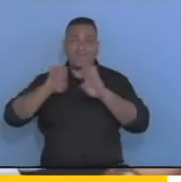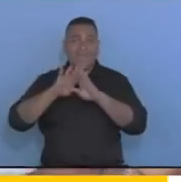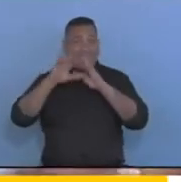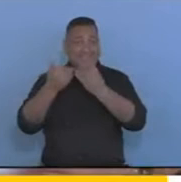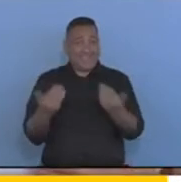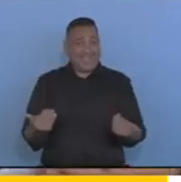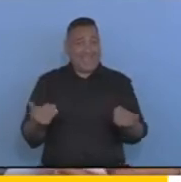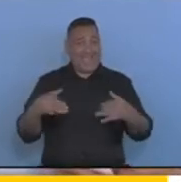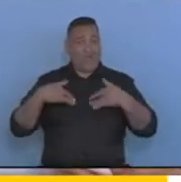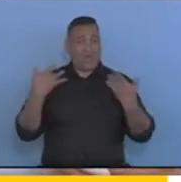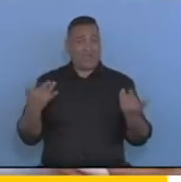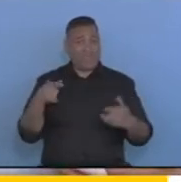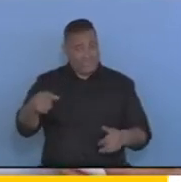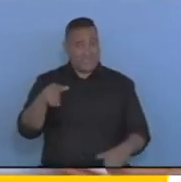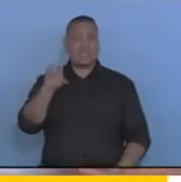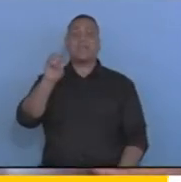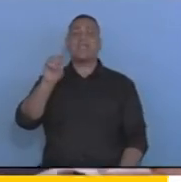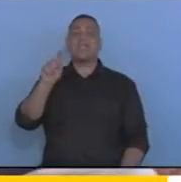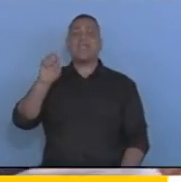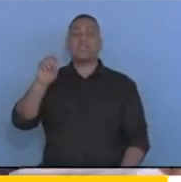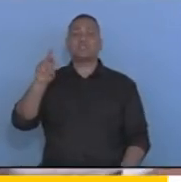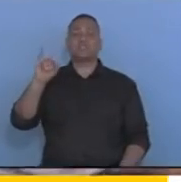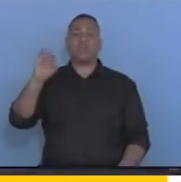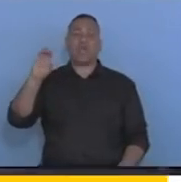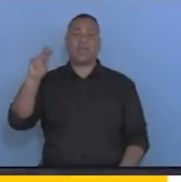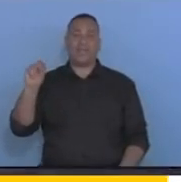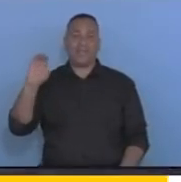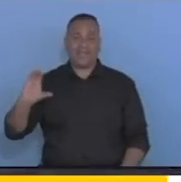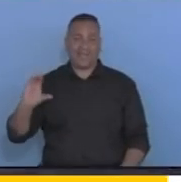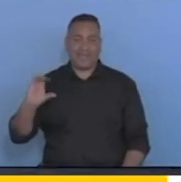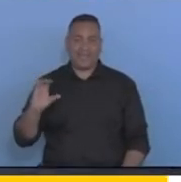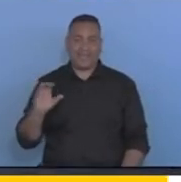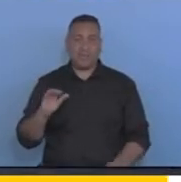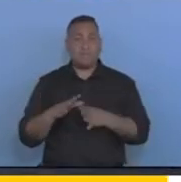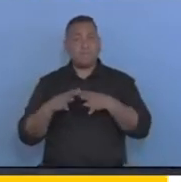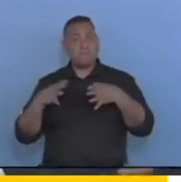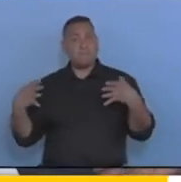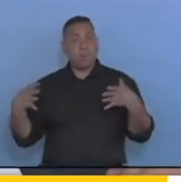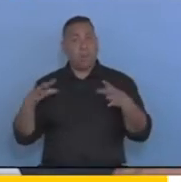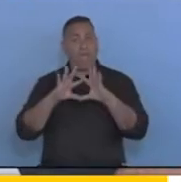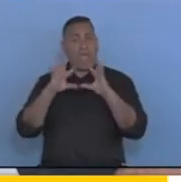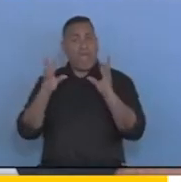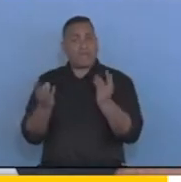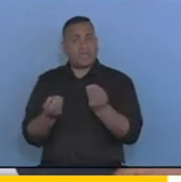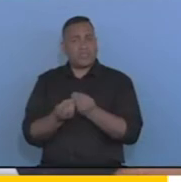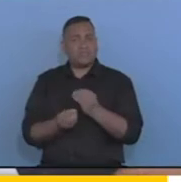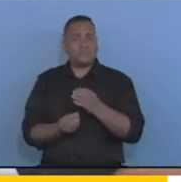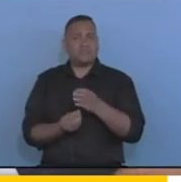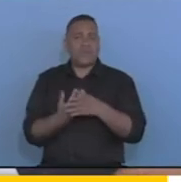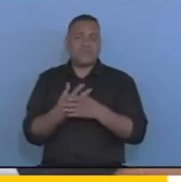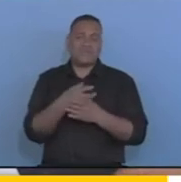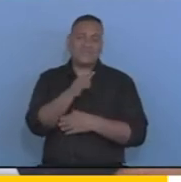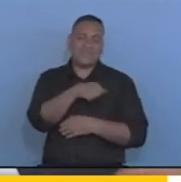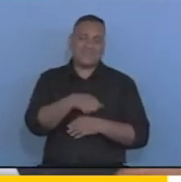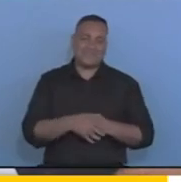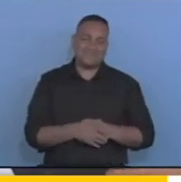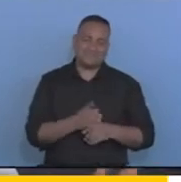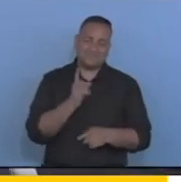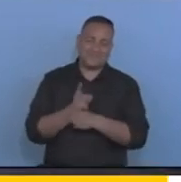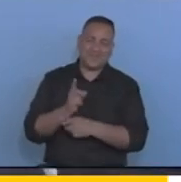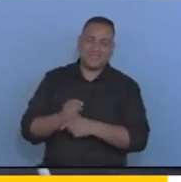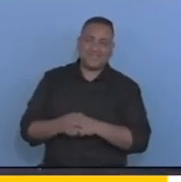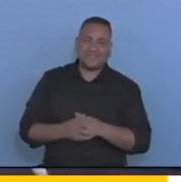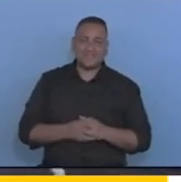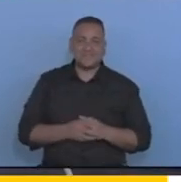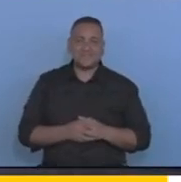Sorry, Dougal. And this is the big part where things are growing. Yes. I was going to say. And now,